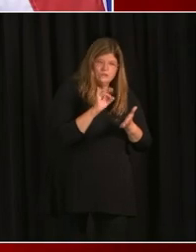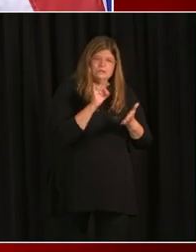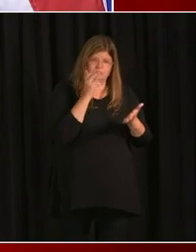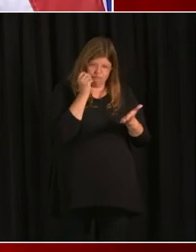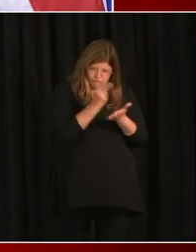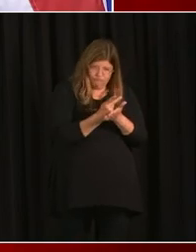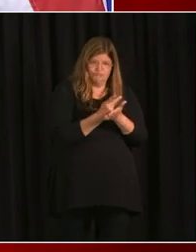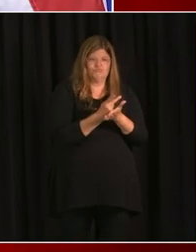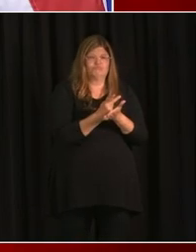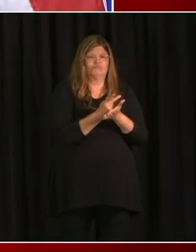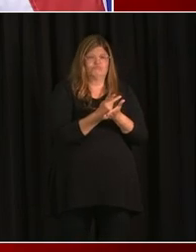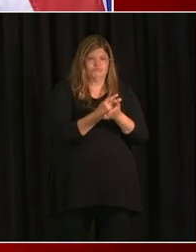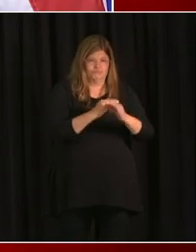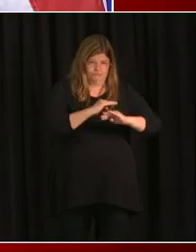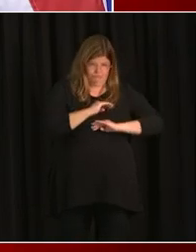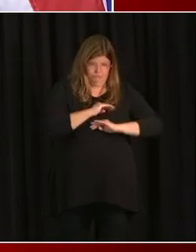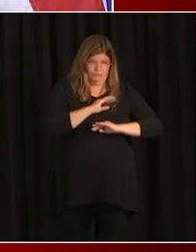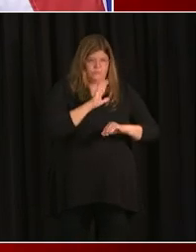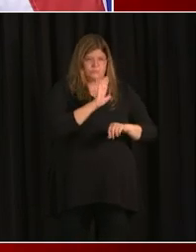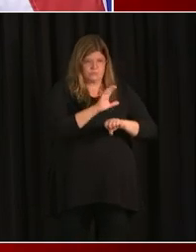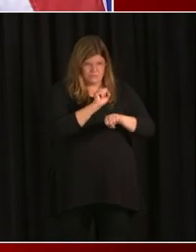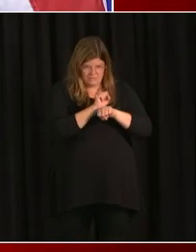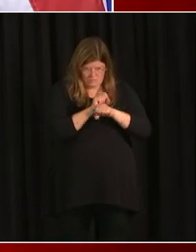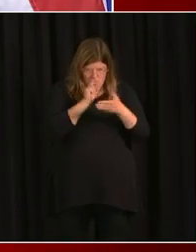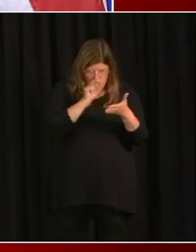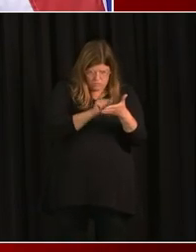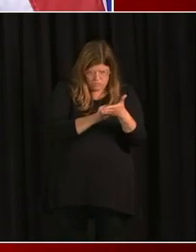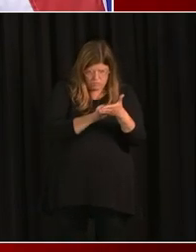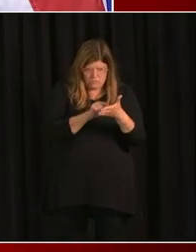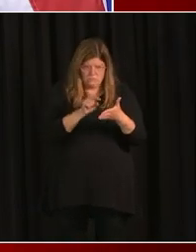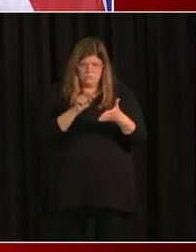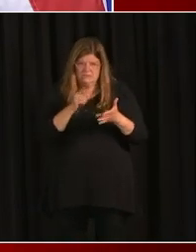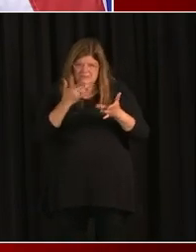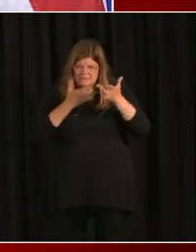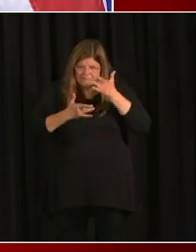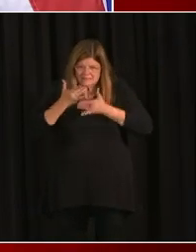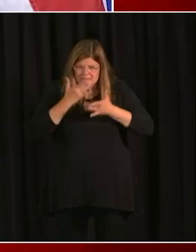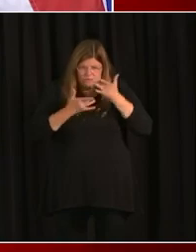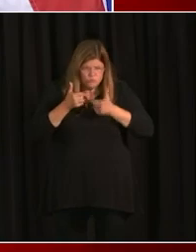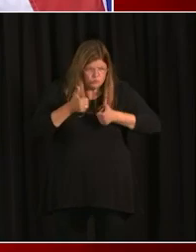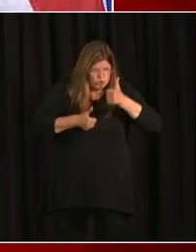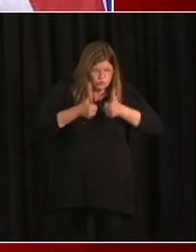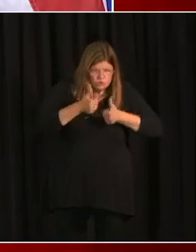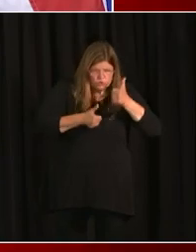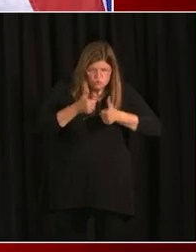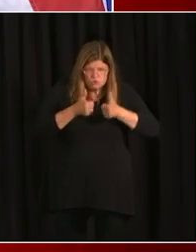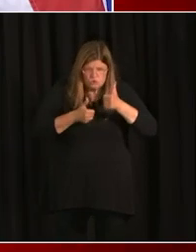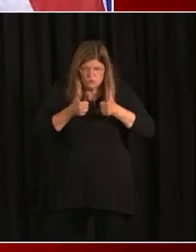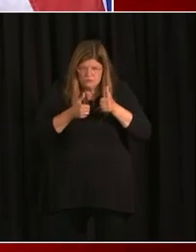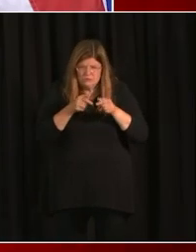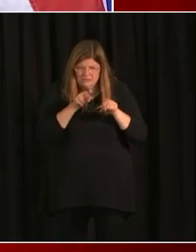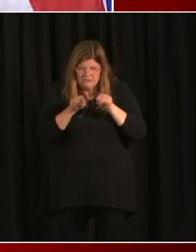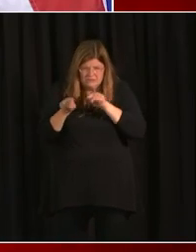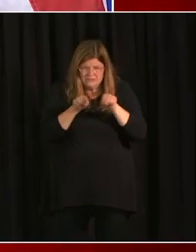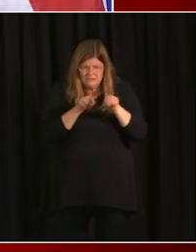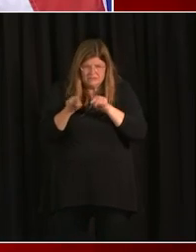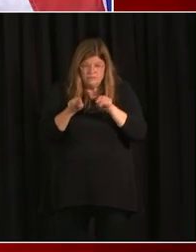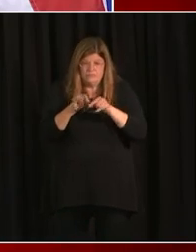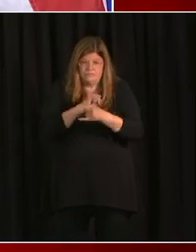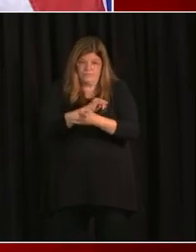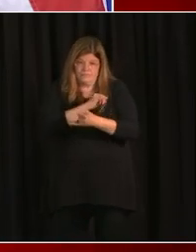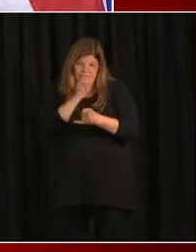his job to call out insufficiencies when it comes to budget making.